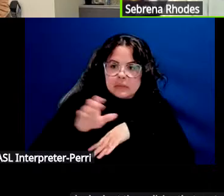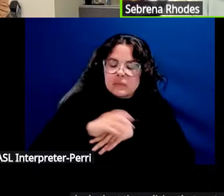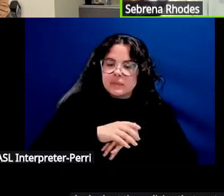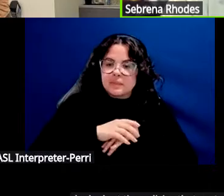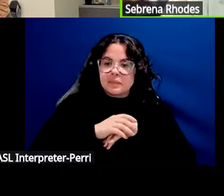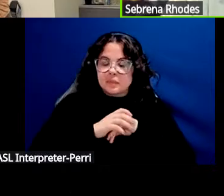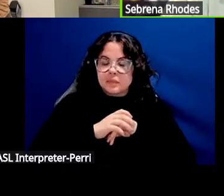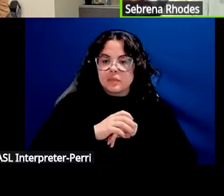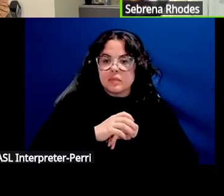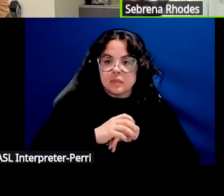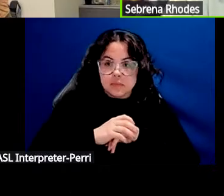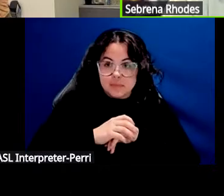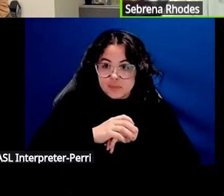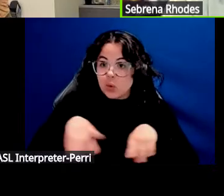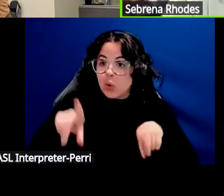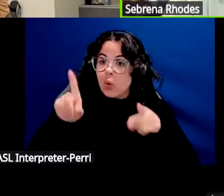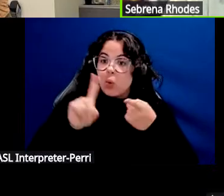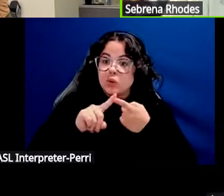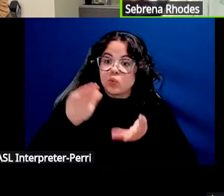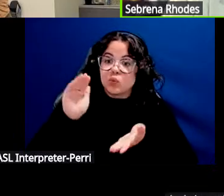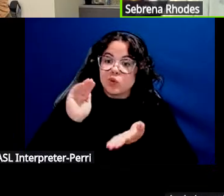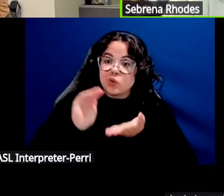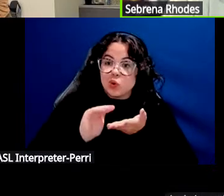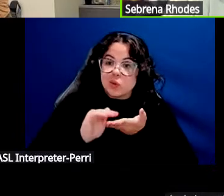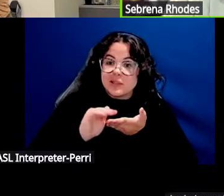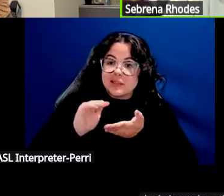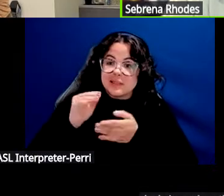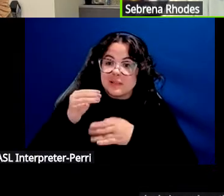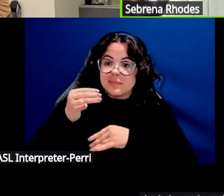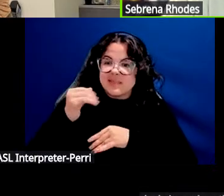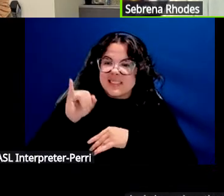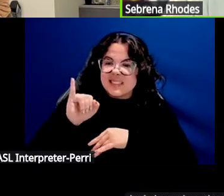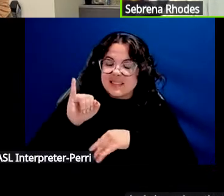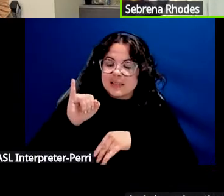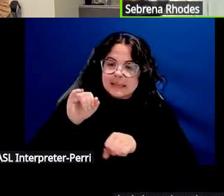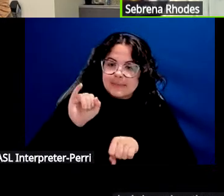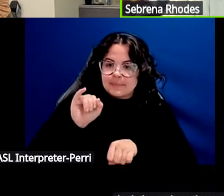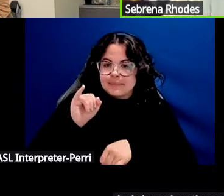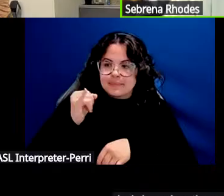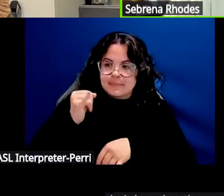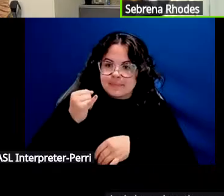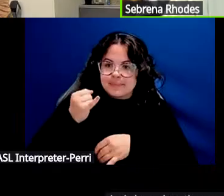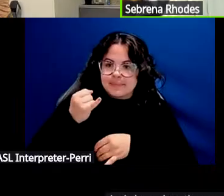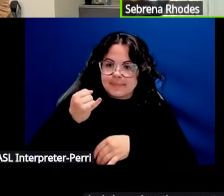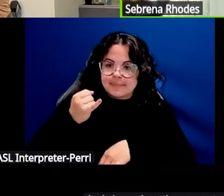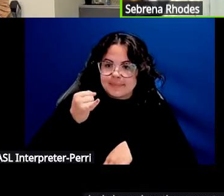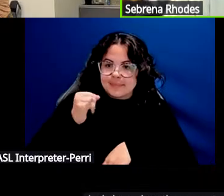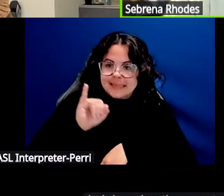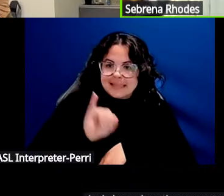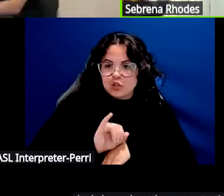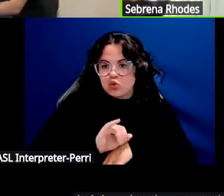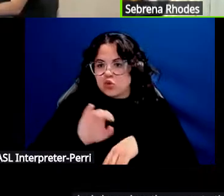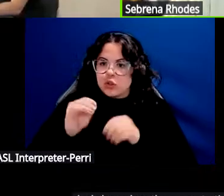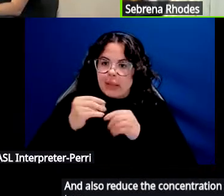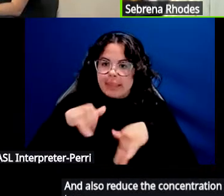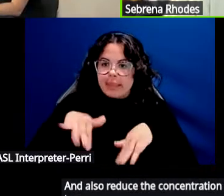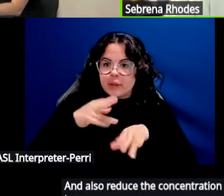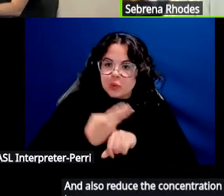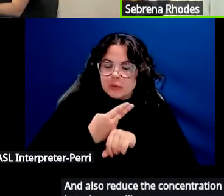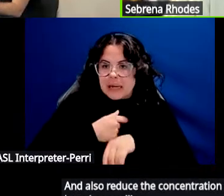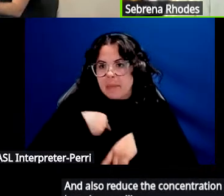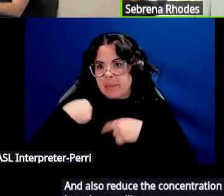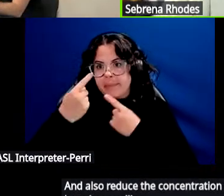And also reduce the concentration of industrial land uses. As we know, and as I have been yelling